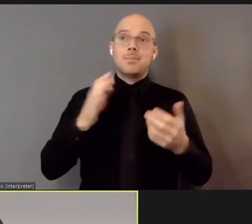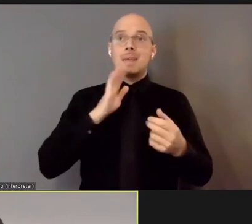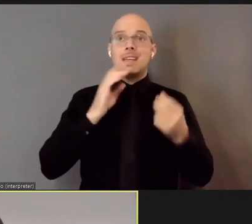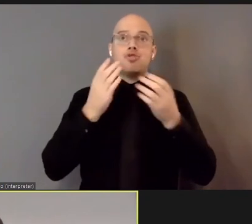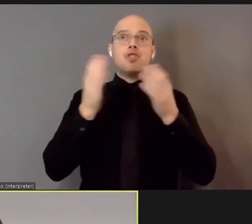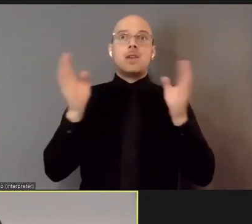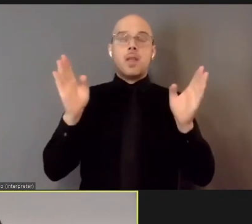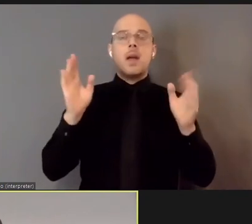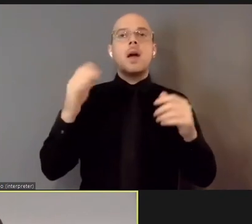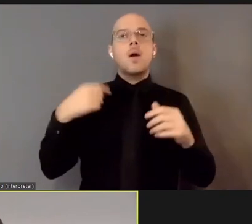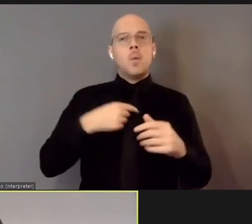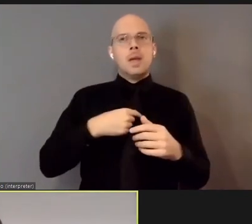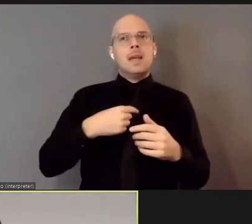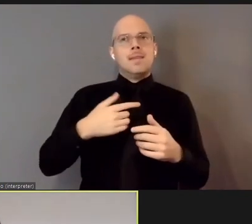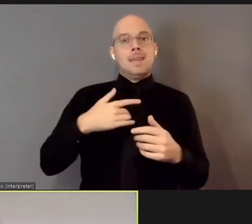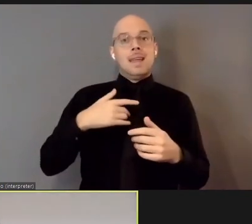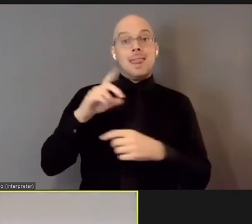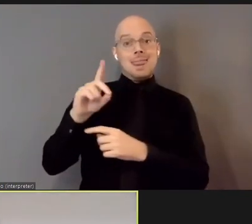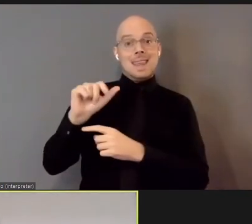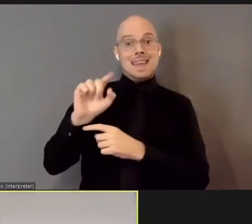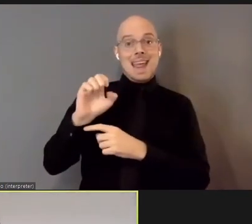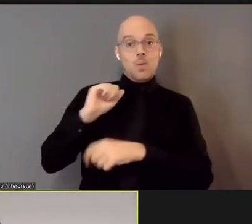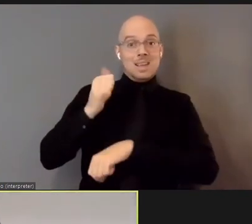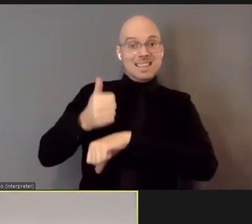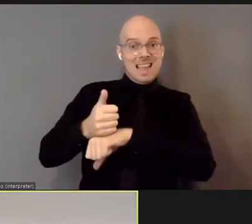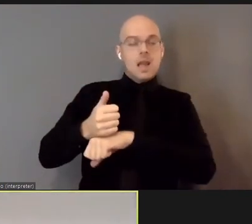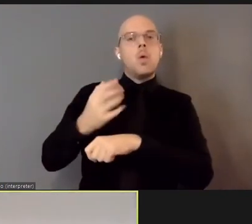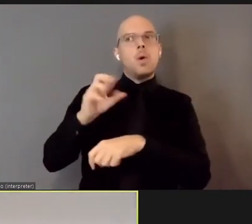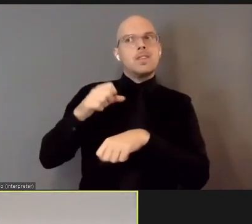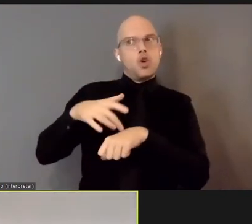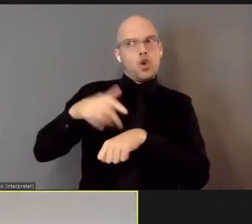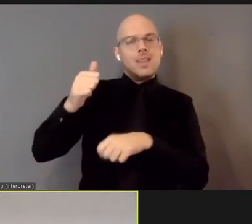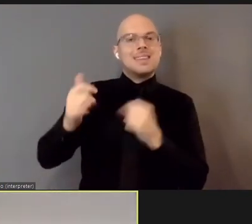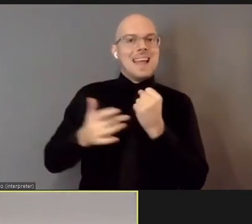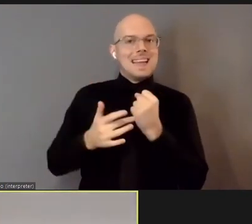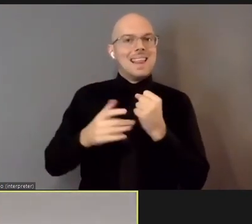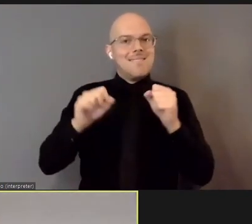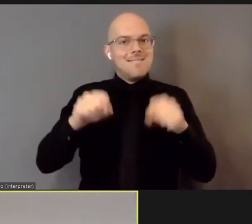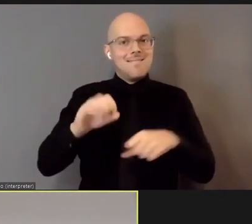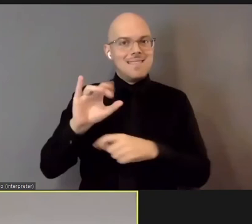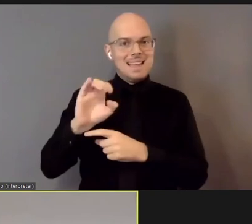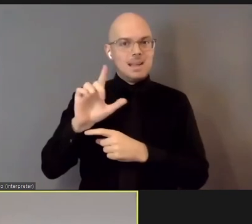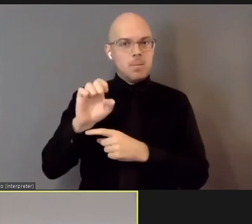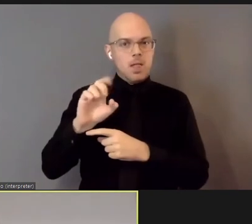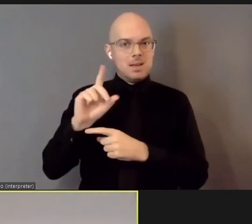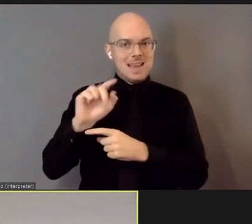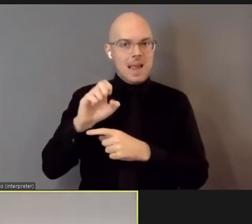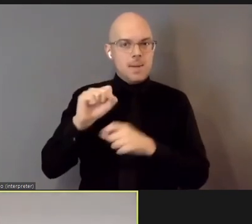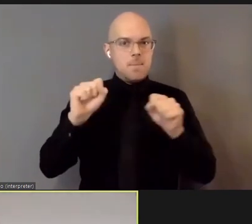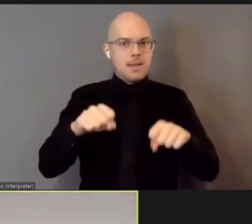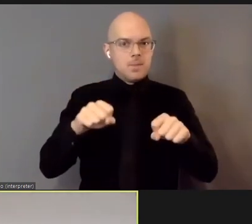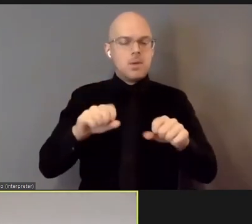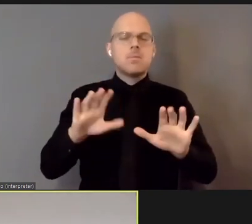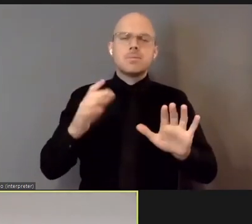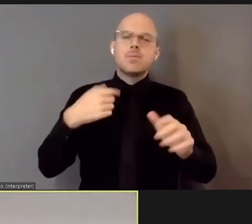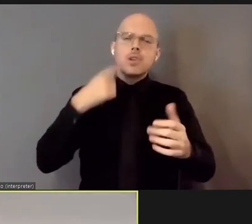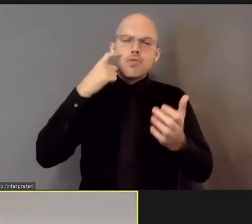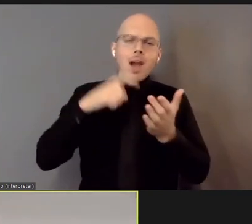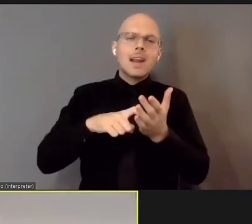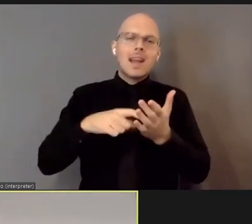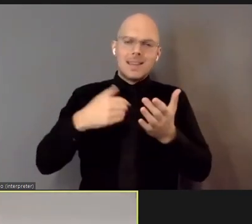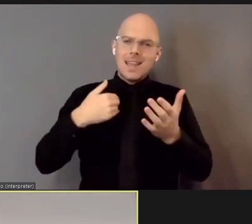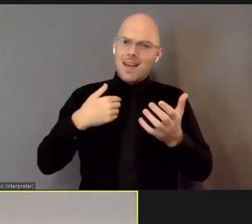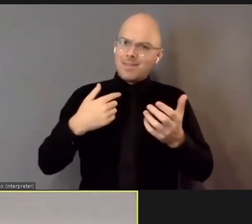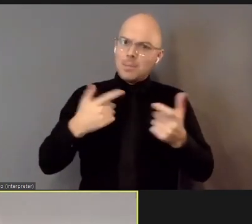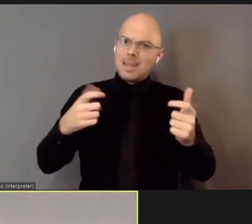the date we set was the earliest technically feasible date that we could. We recognize the pressing need to get